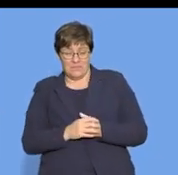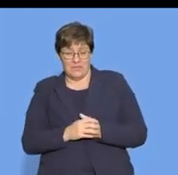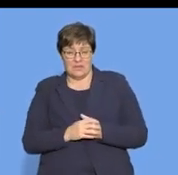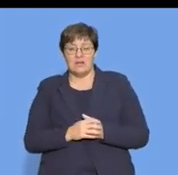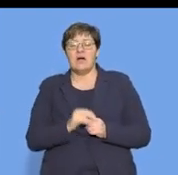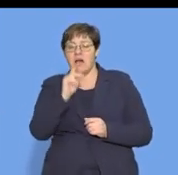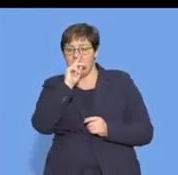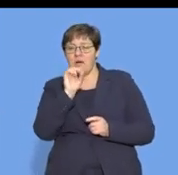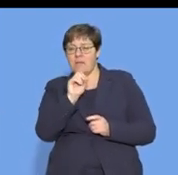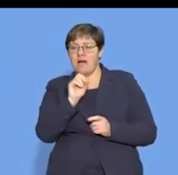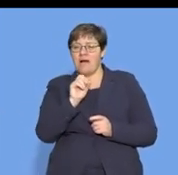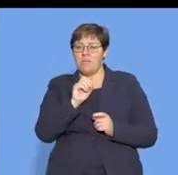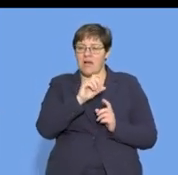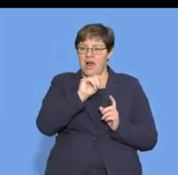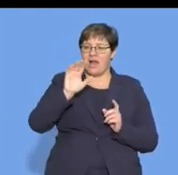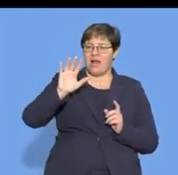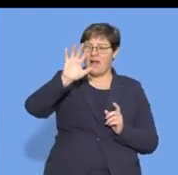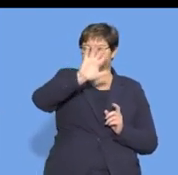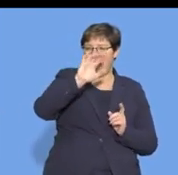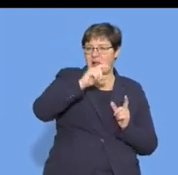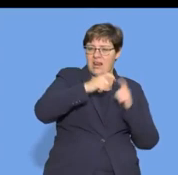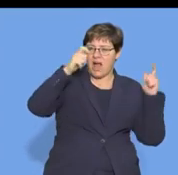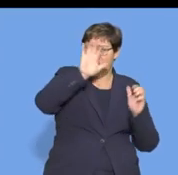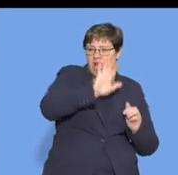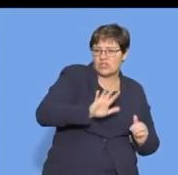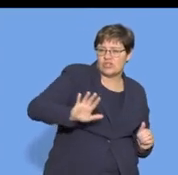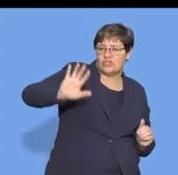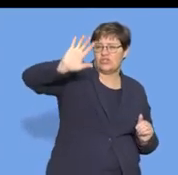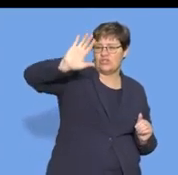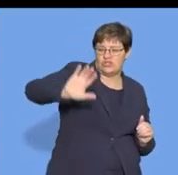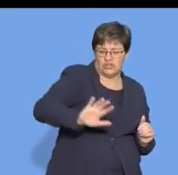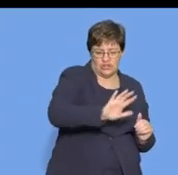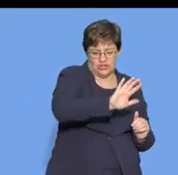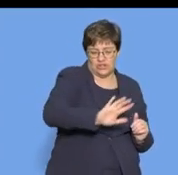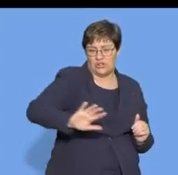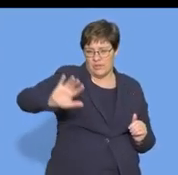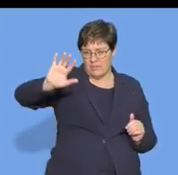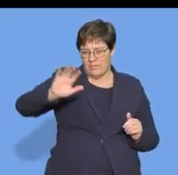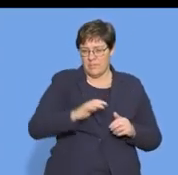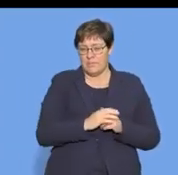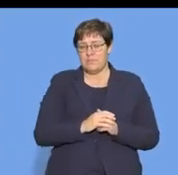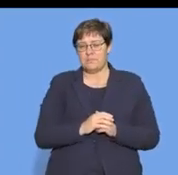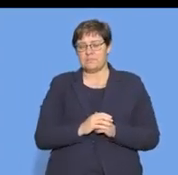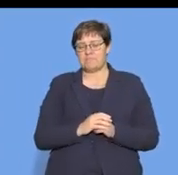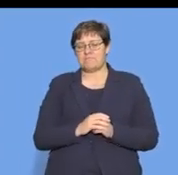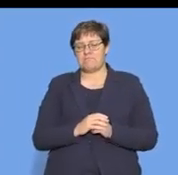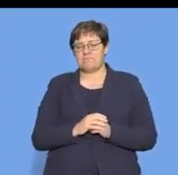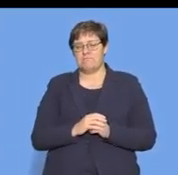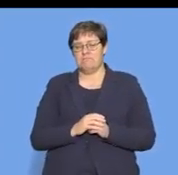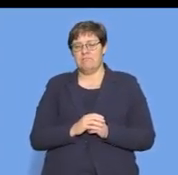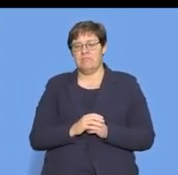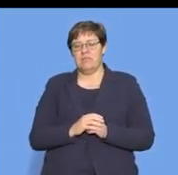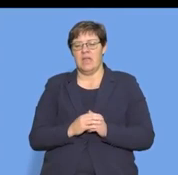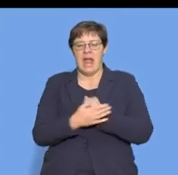you can see it's highlighted very nicely. So it's quite a large area, and it stretches over quite a